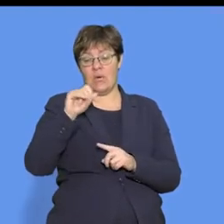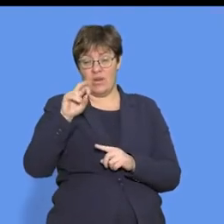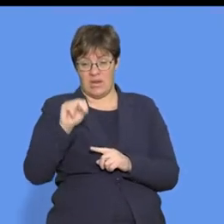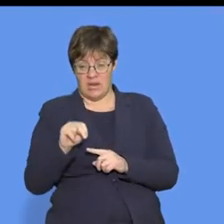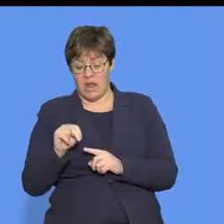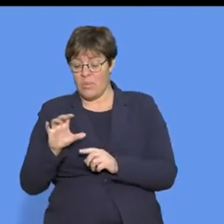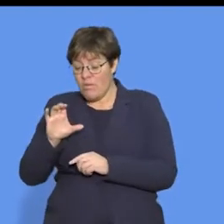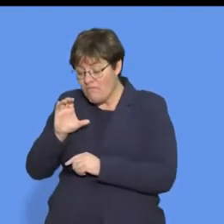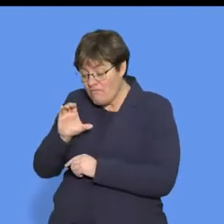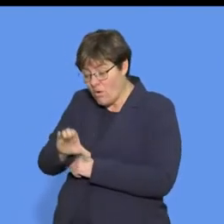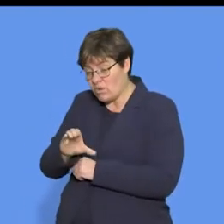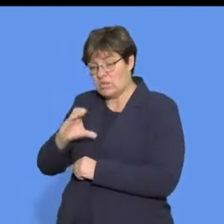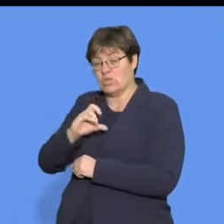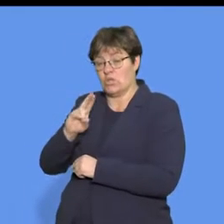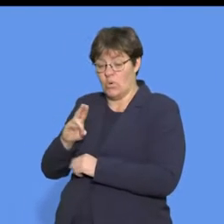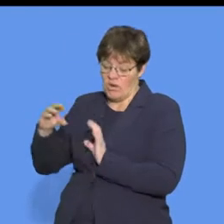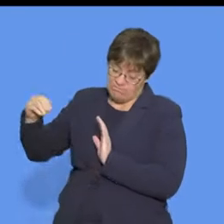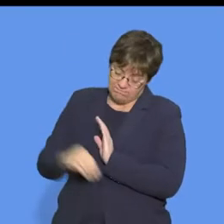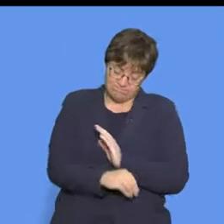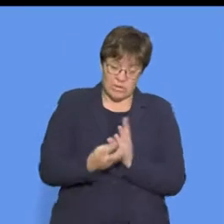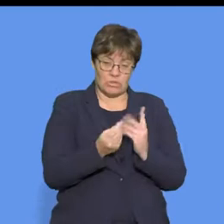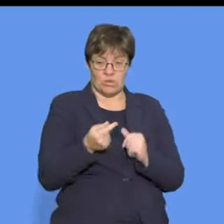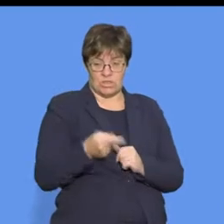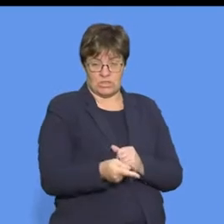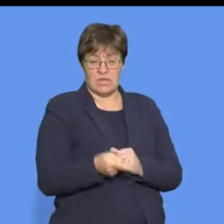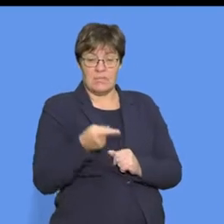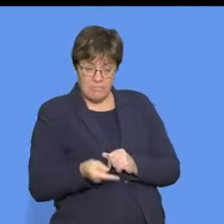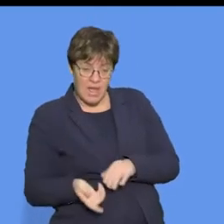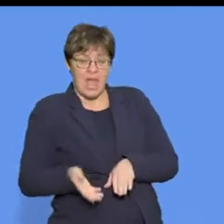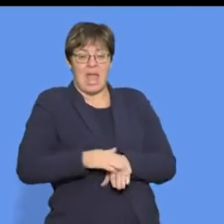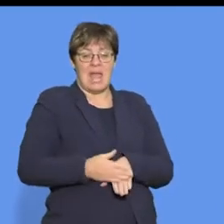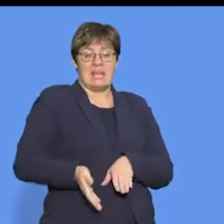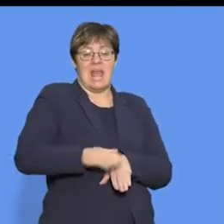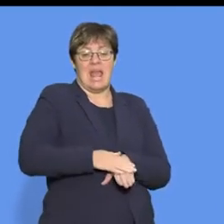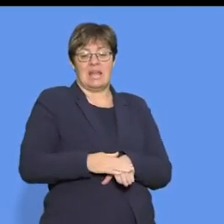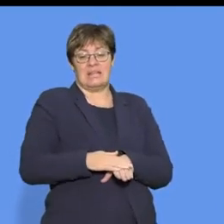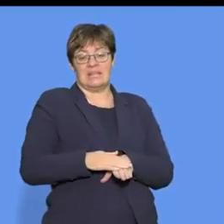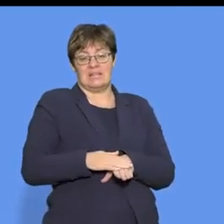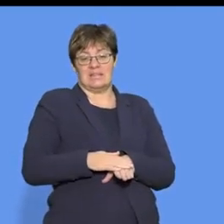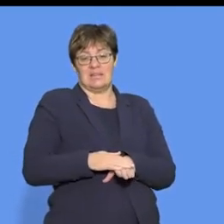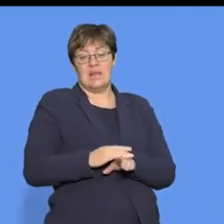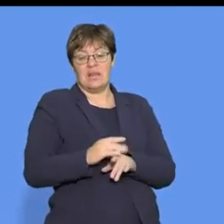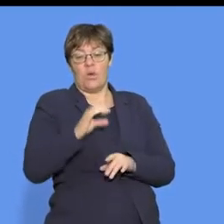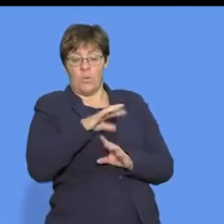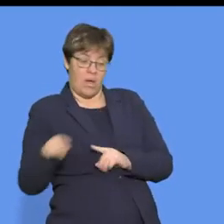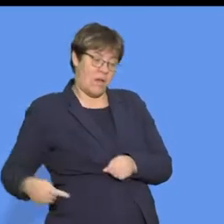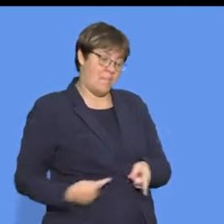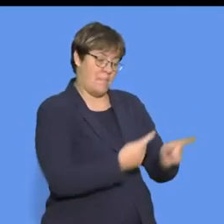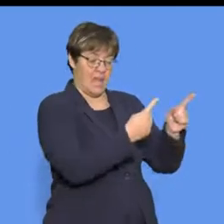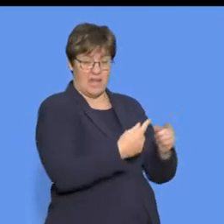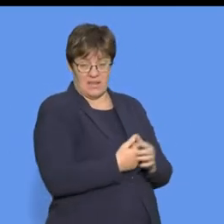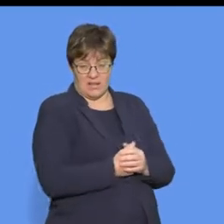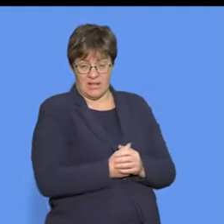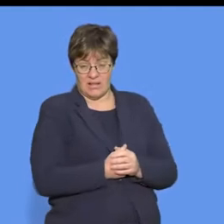force the copper ions in the solution to gain electrons and to make copper go